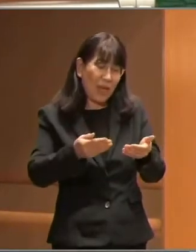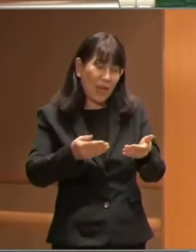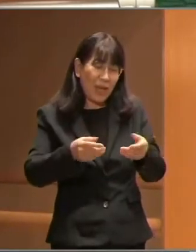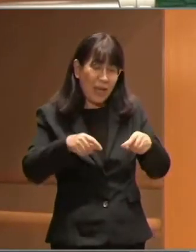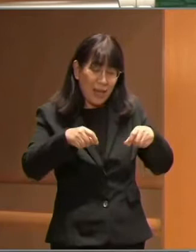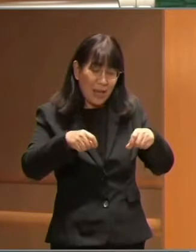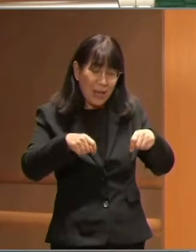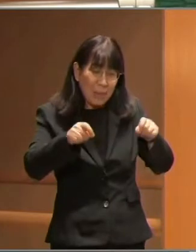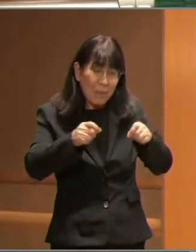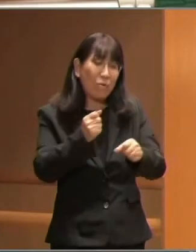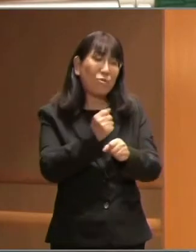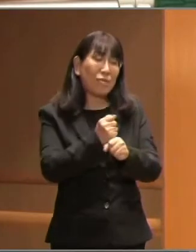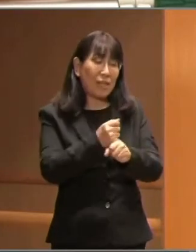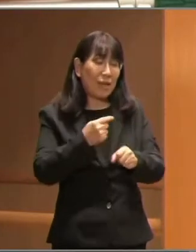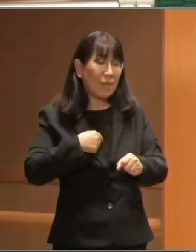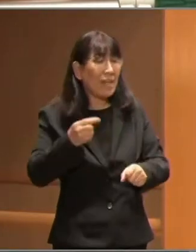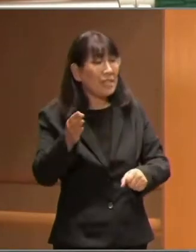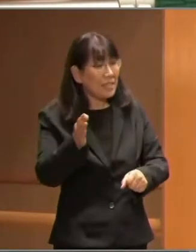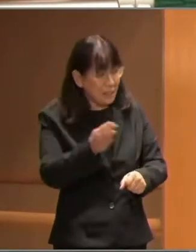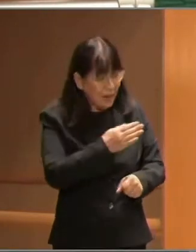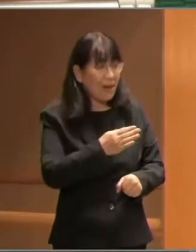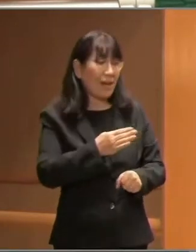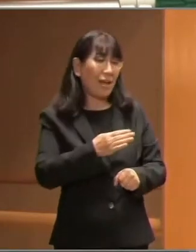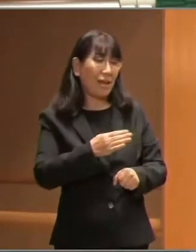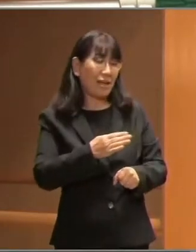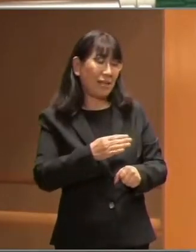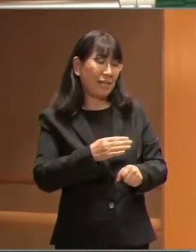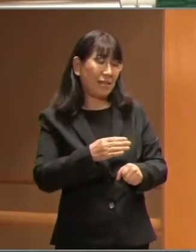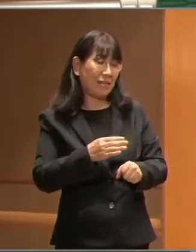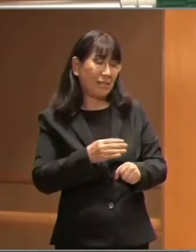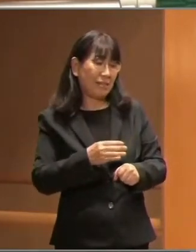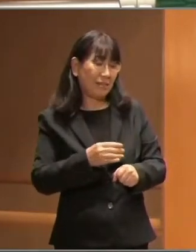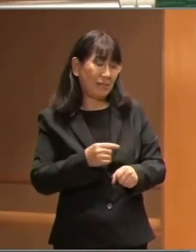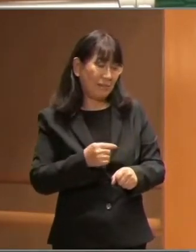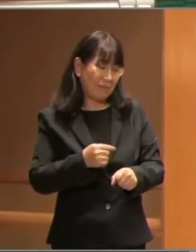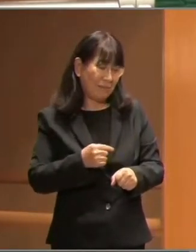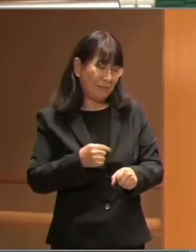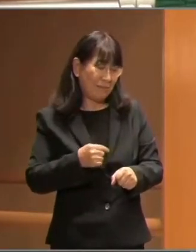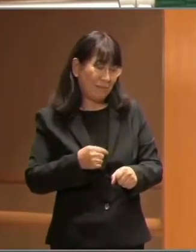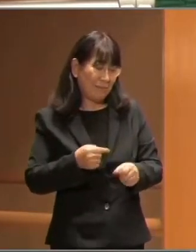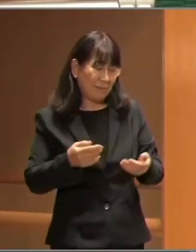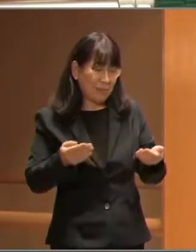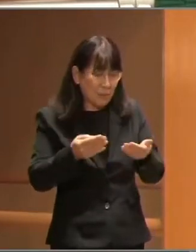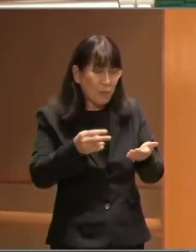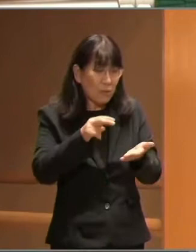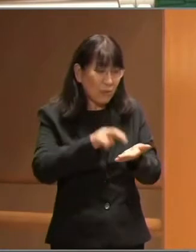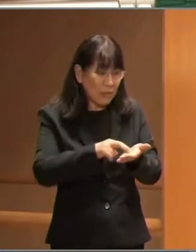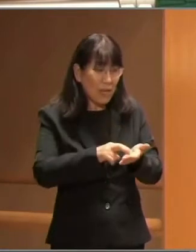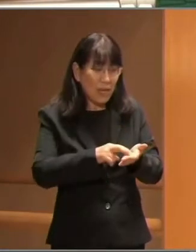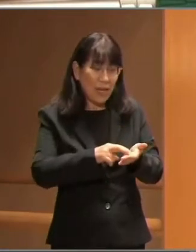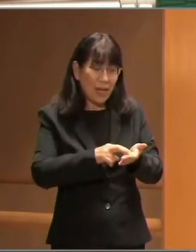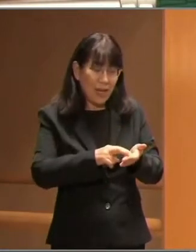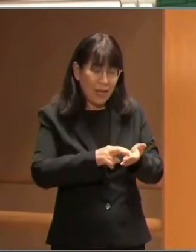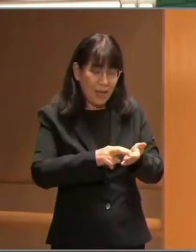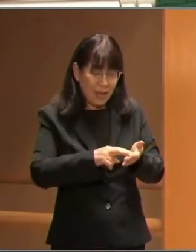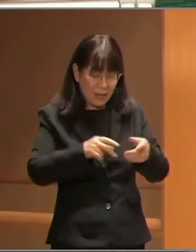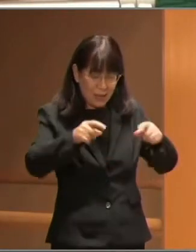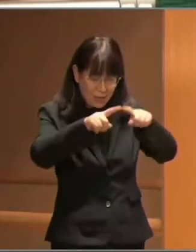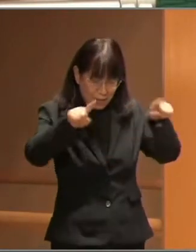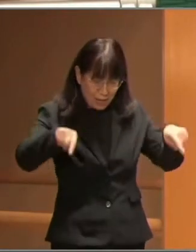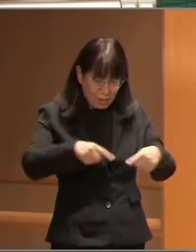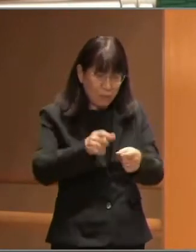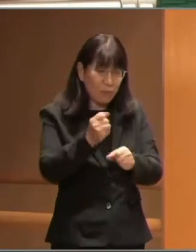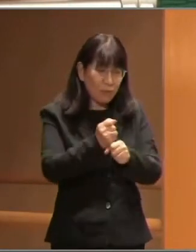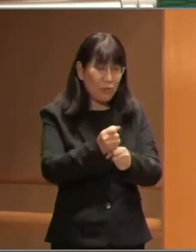in winter. So it was a side job. And I myself is making paper throughout the